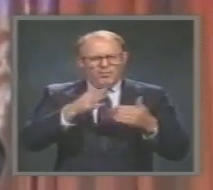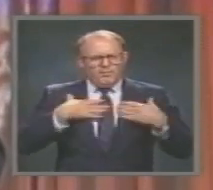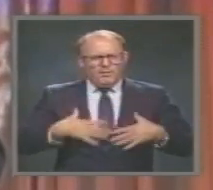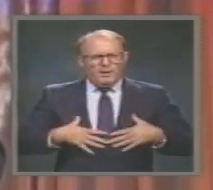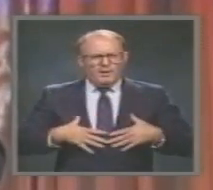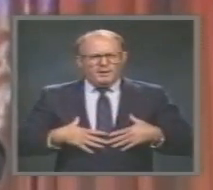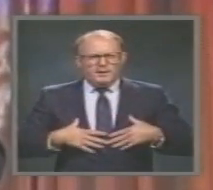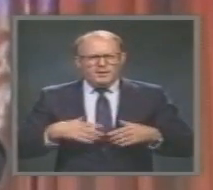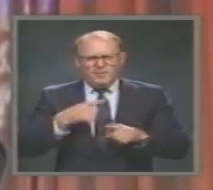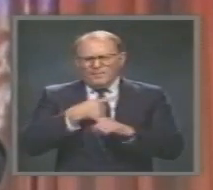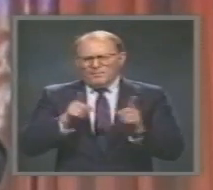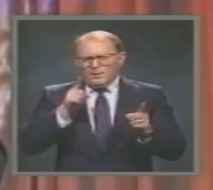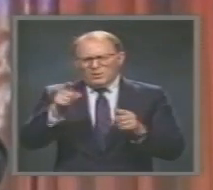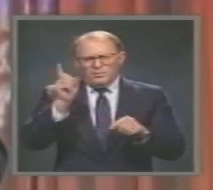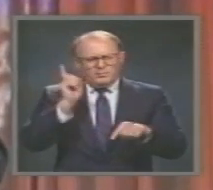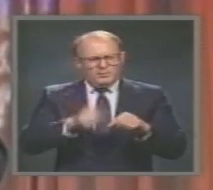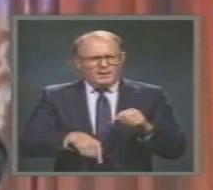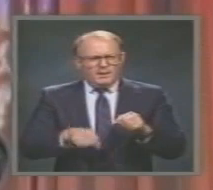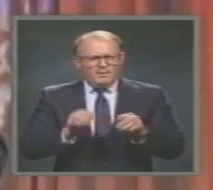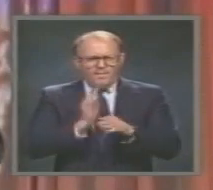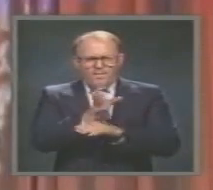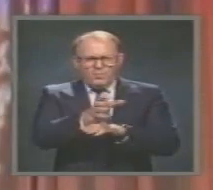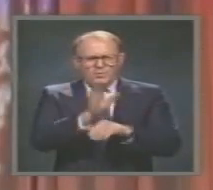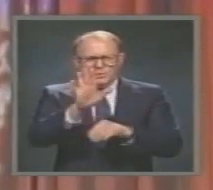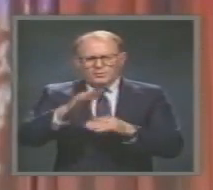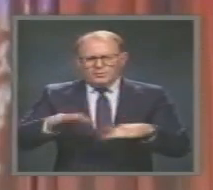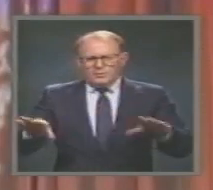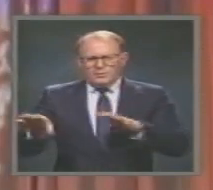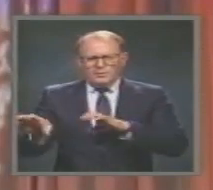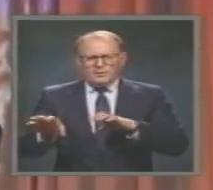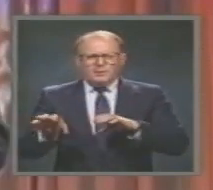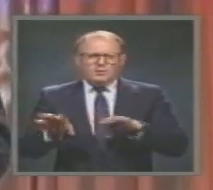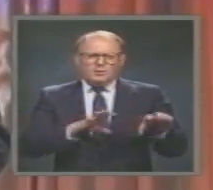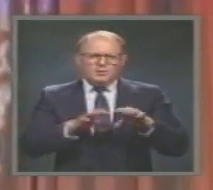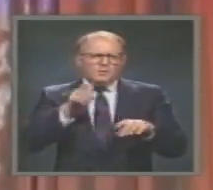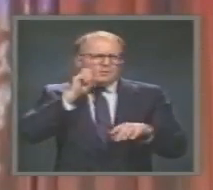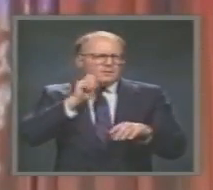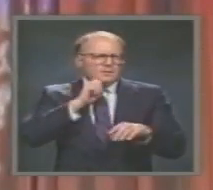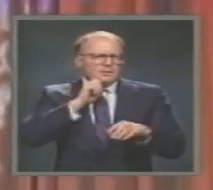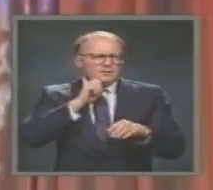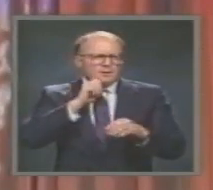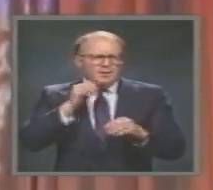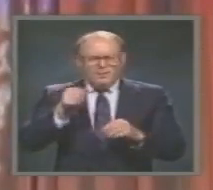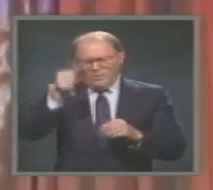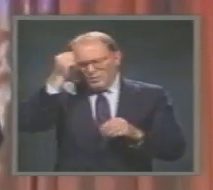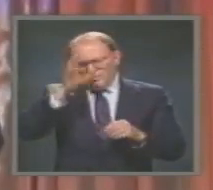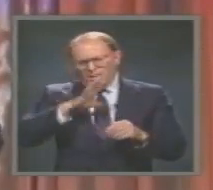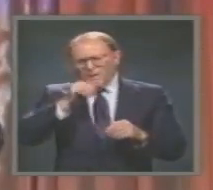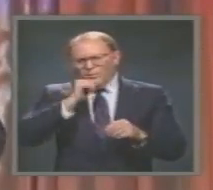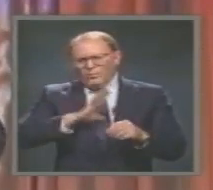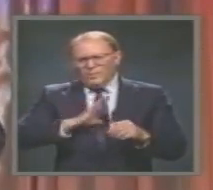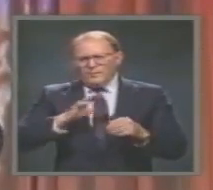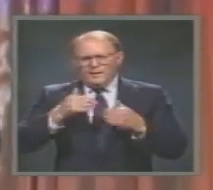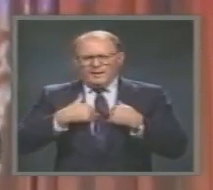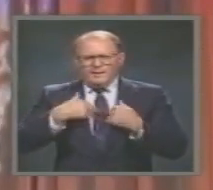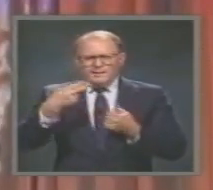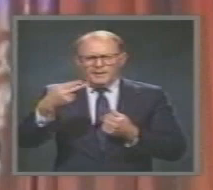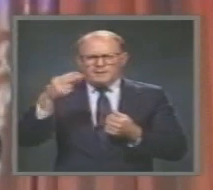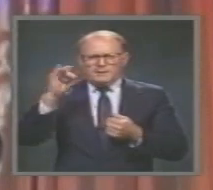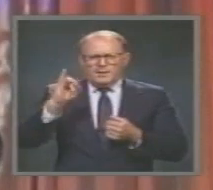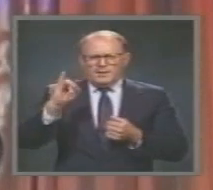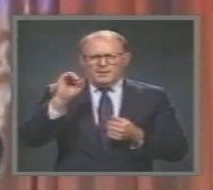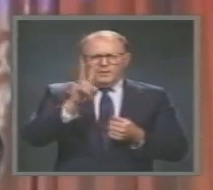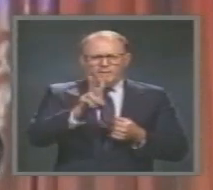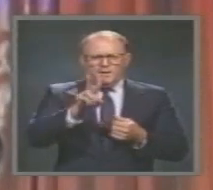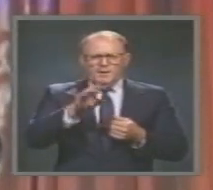into sexual activity. A man or woman known to be infected with the HIV virus is